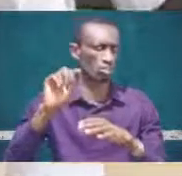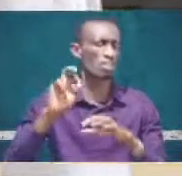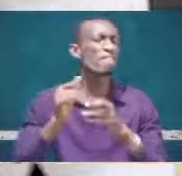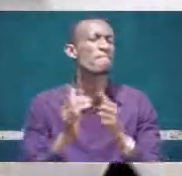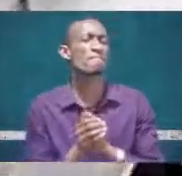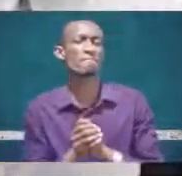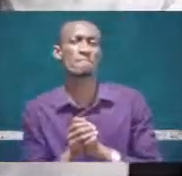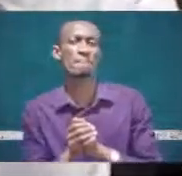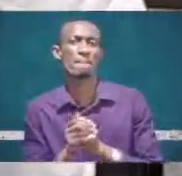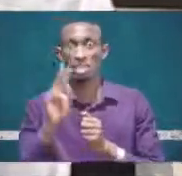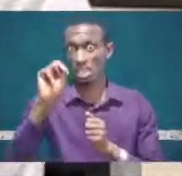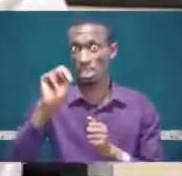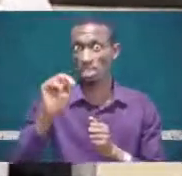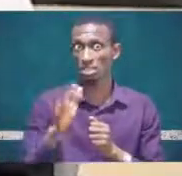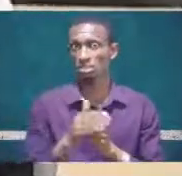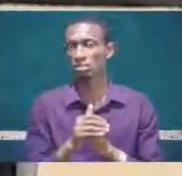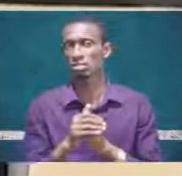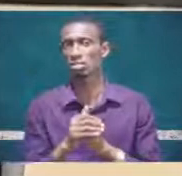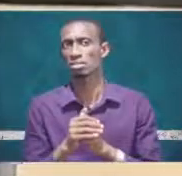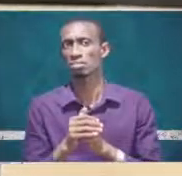So reduction formula.